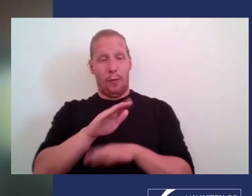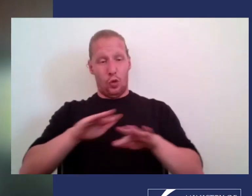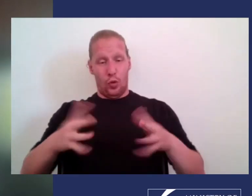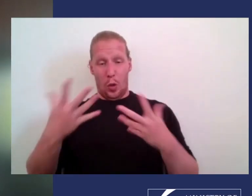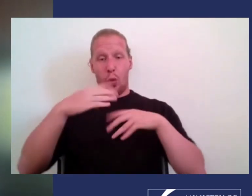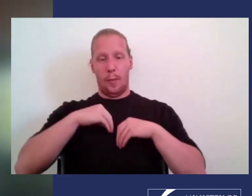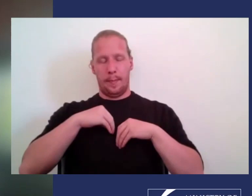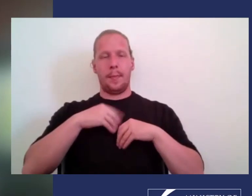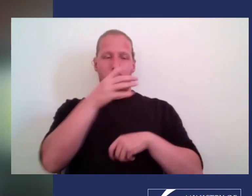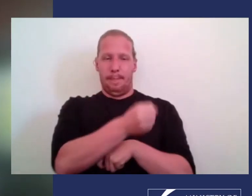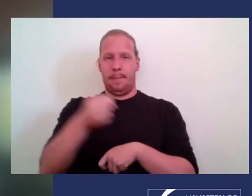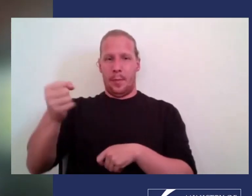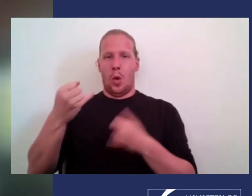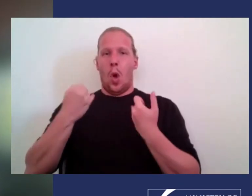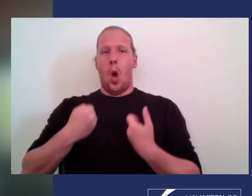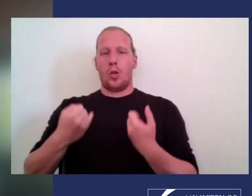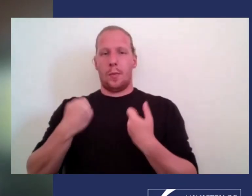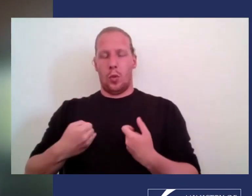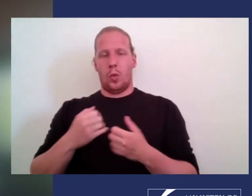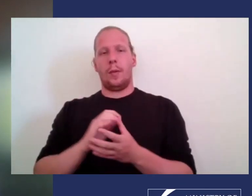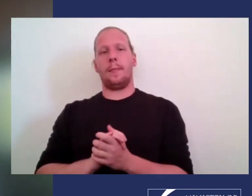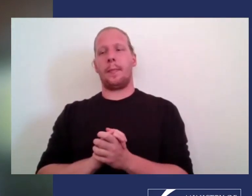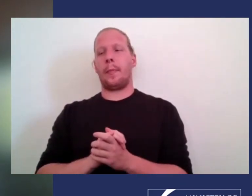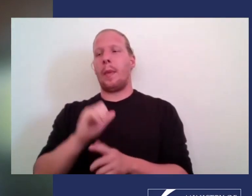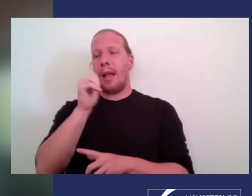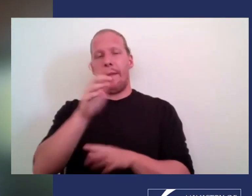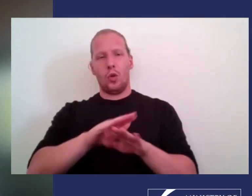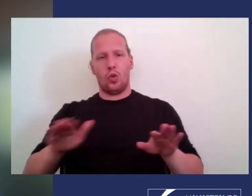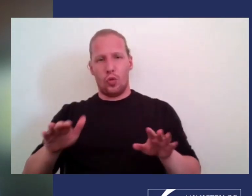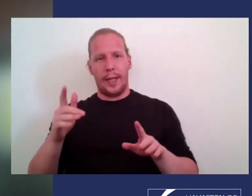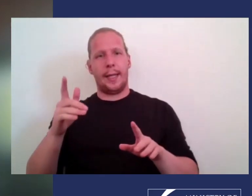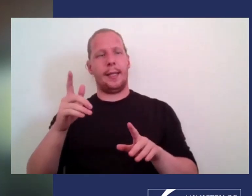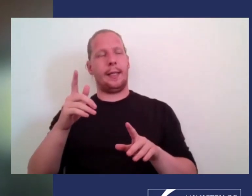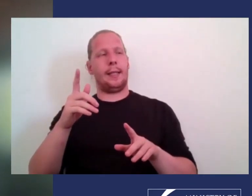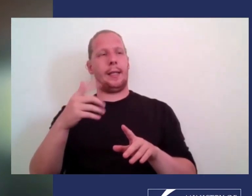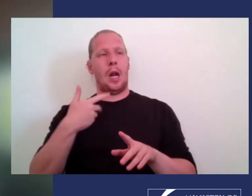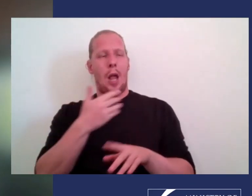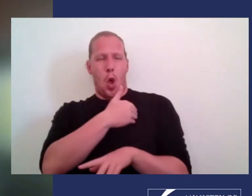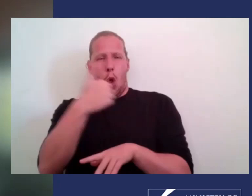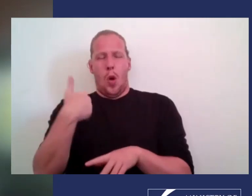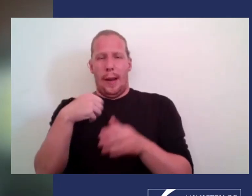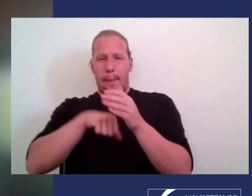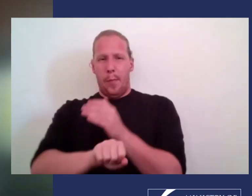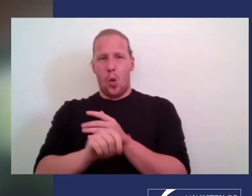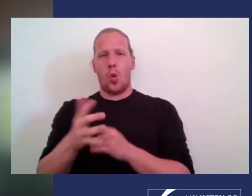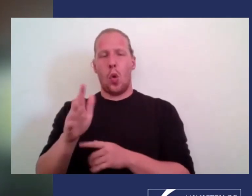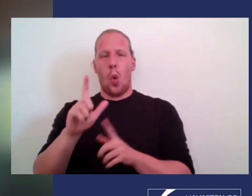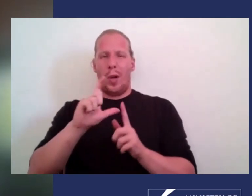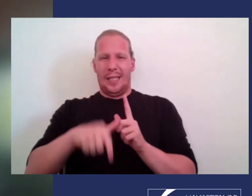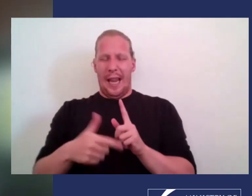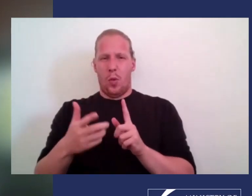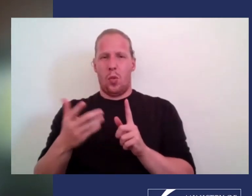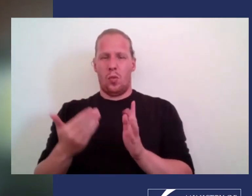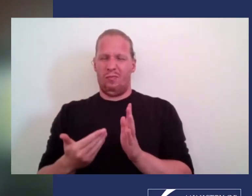really, really sick, like preterm babies or some children with disabilities, will get very, very sick with rotavirus. But most